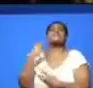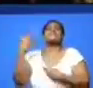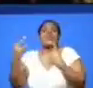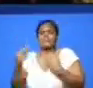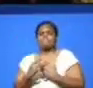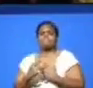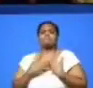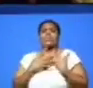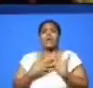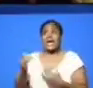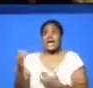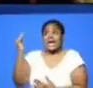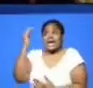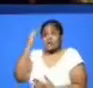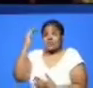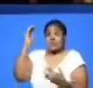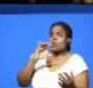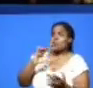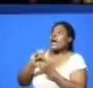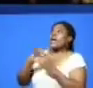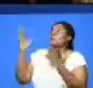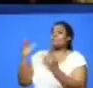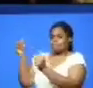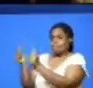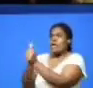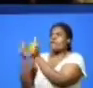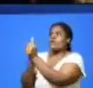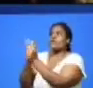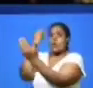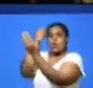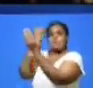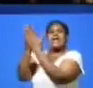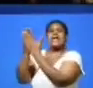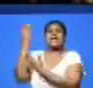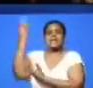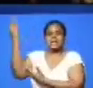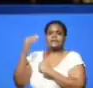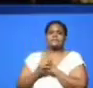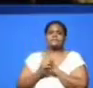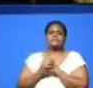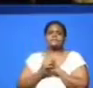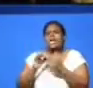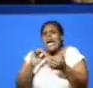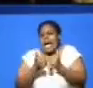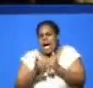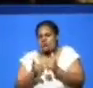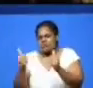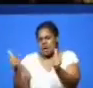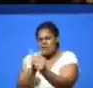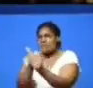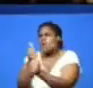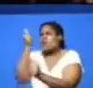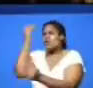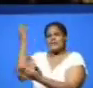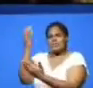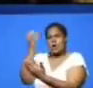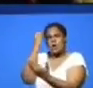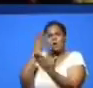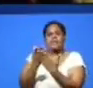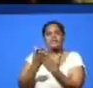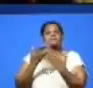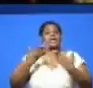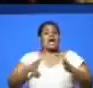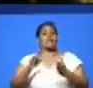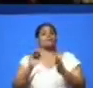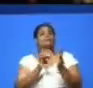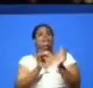them, and they follow me. Well, how do I follow him? Let Jesus speak for